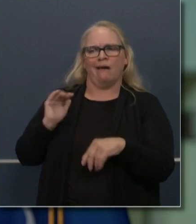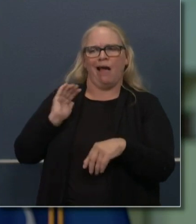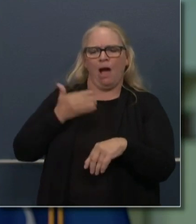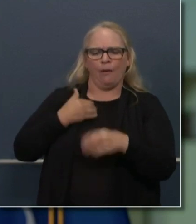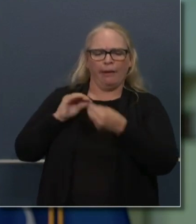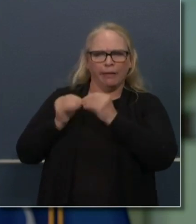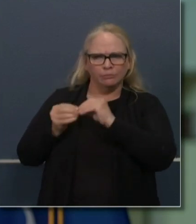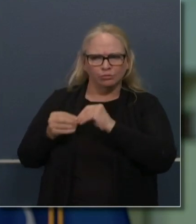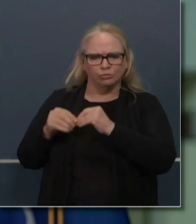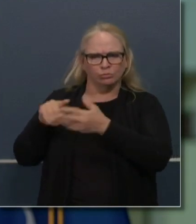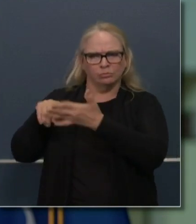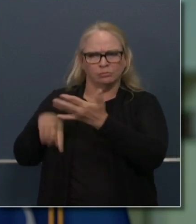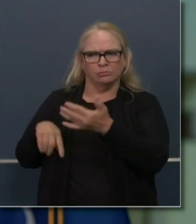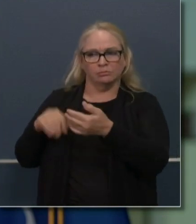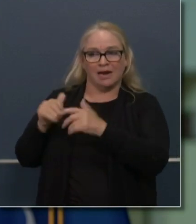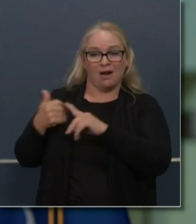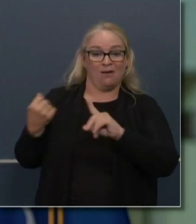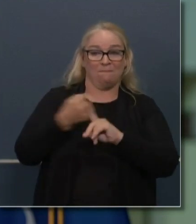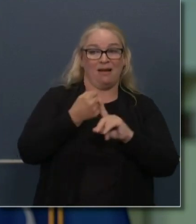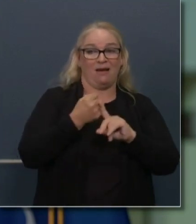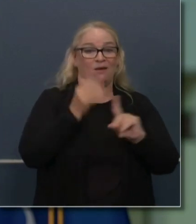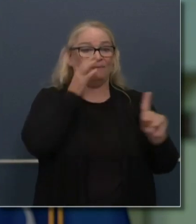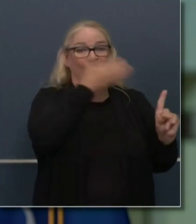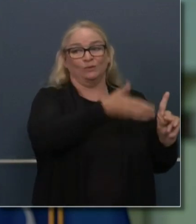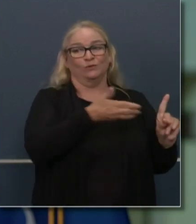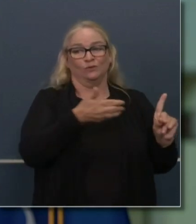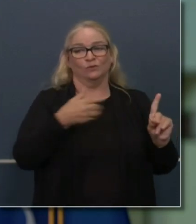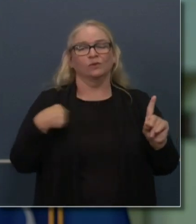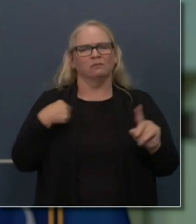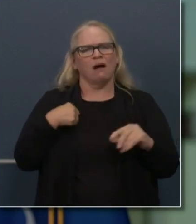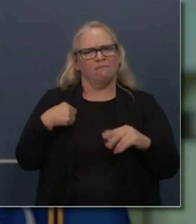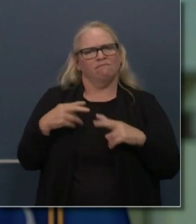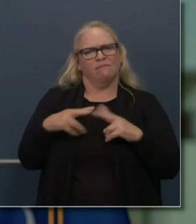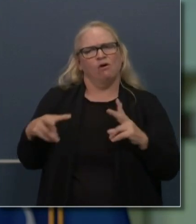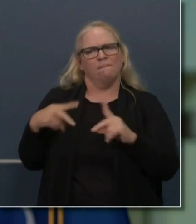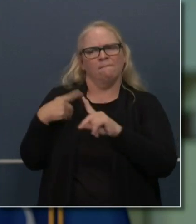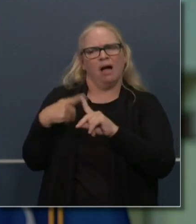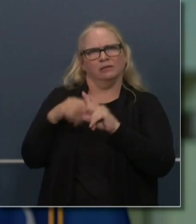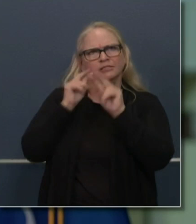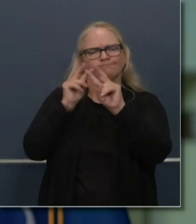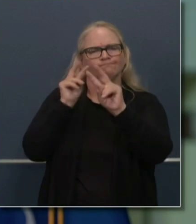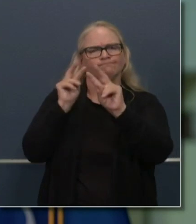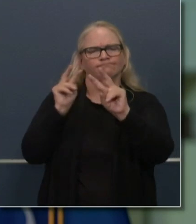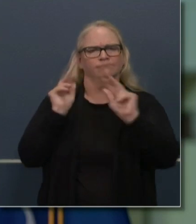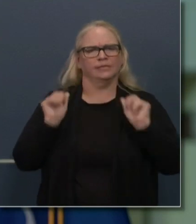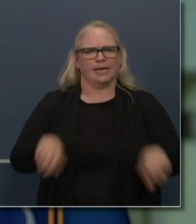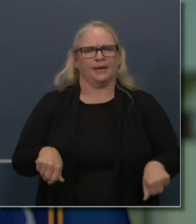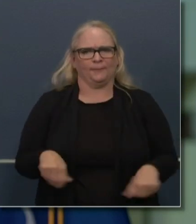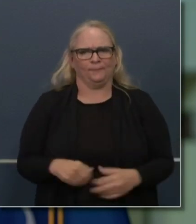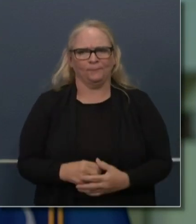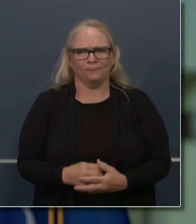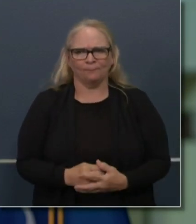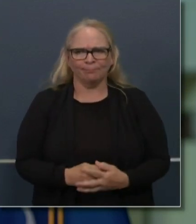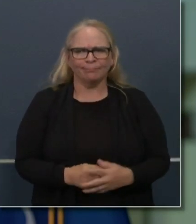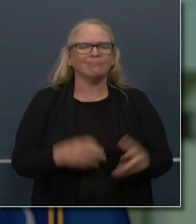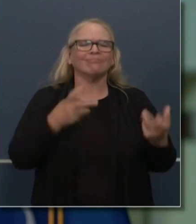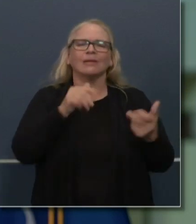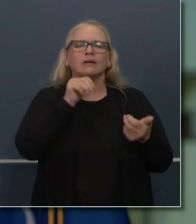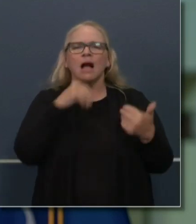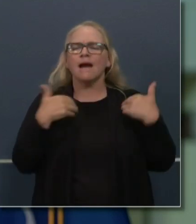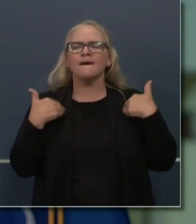said this on many occasions. Forgive me once again. I'll repeat it. Future is not something to experience. It's something to